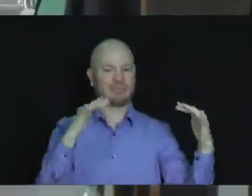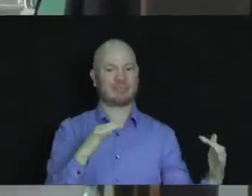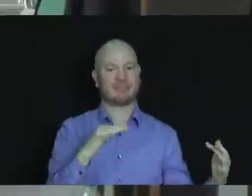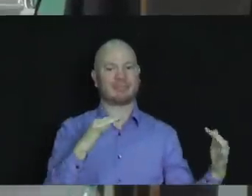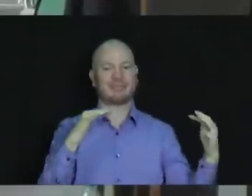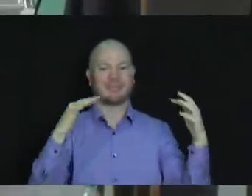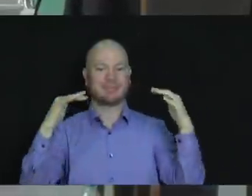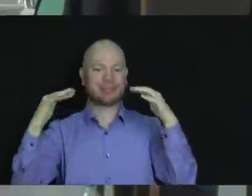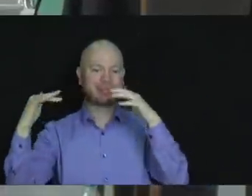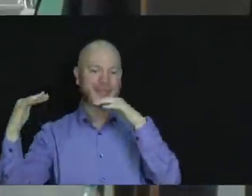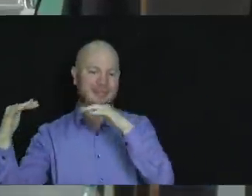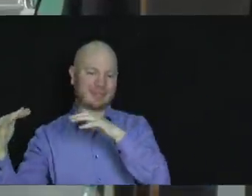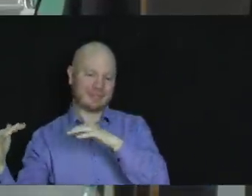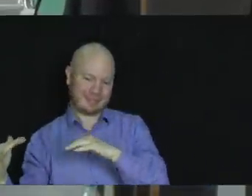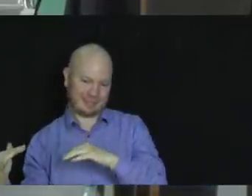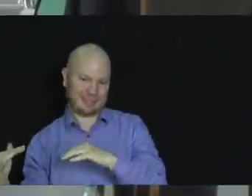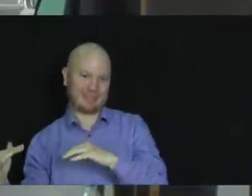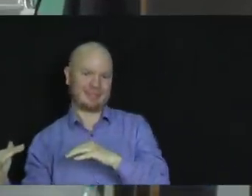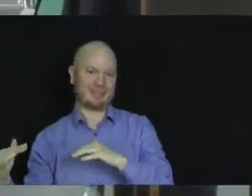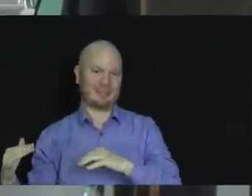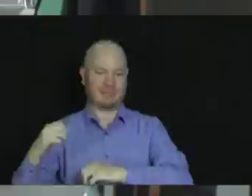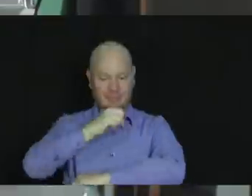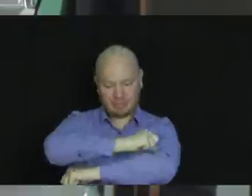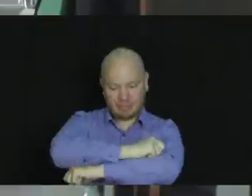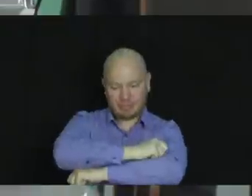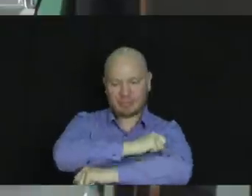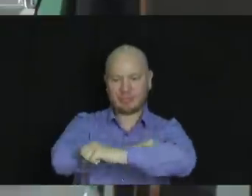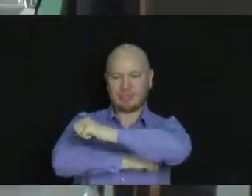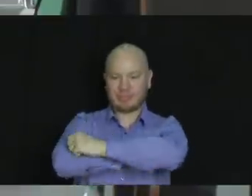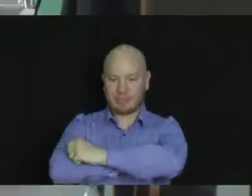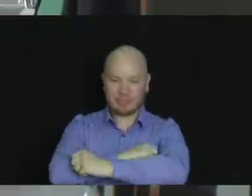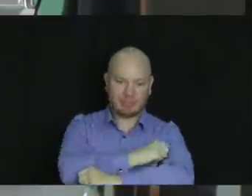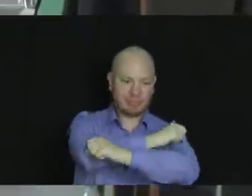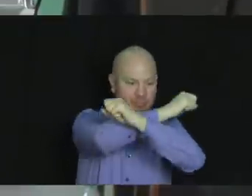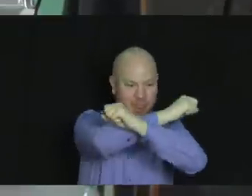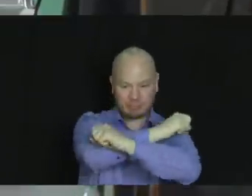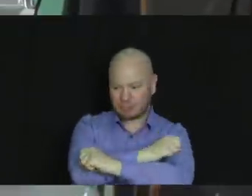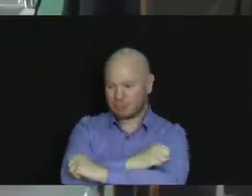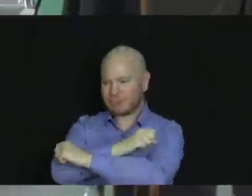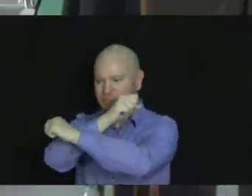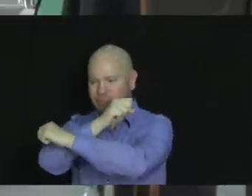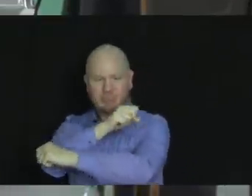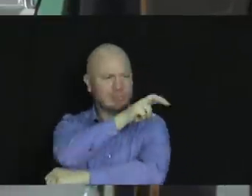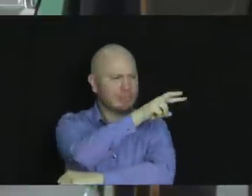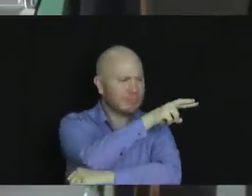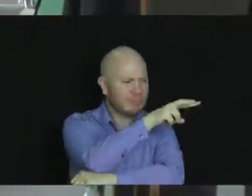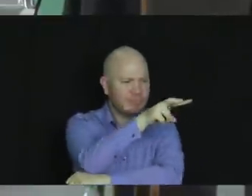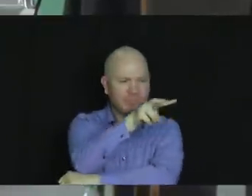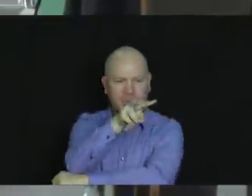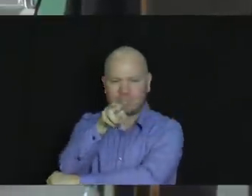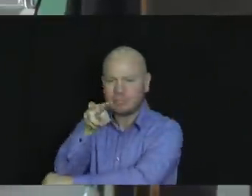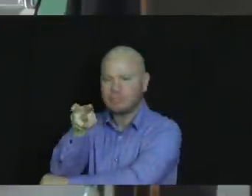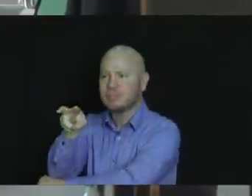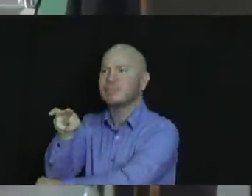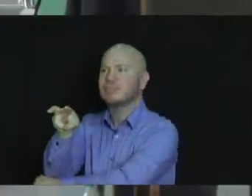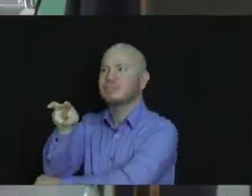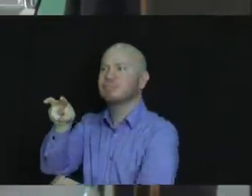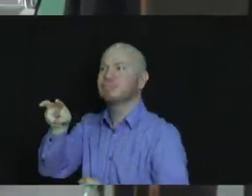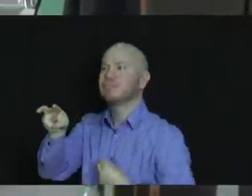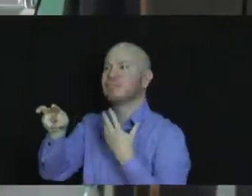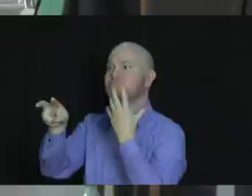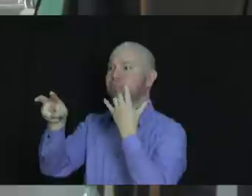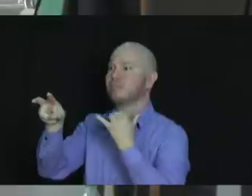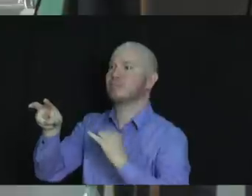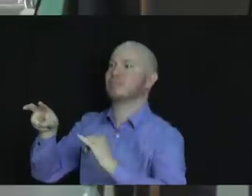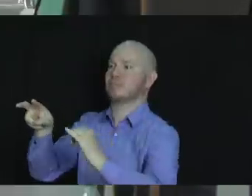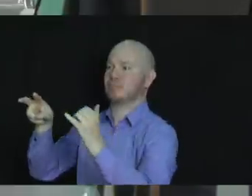perilous fight? For the ramparts we watched were so